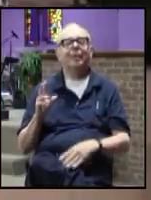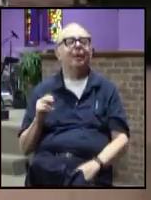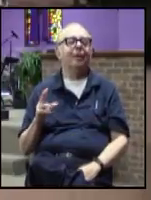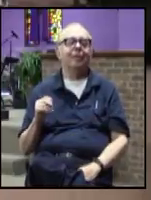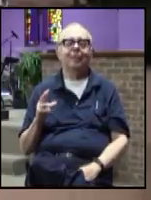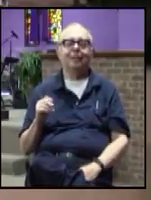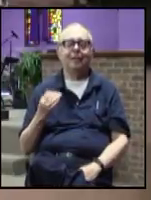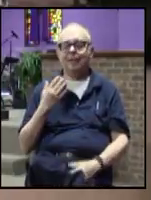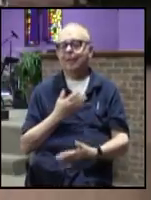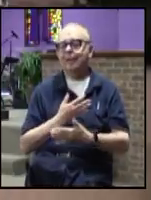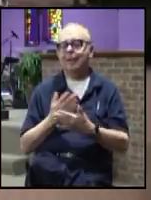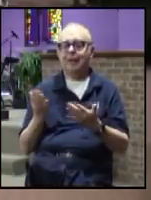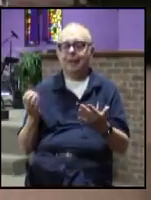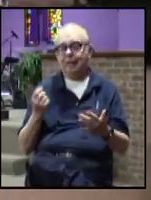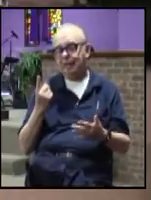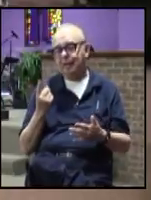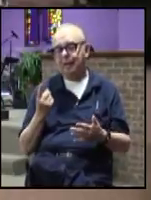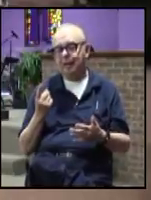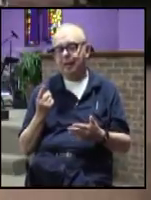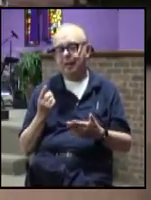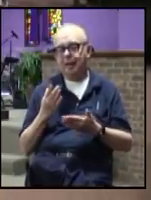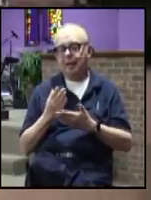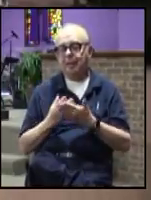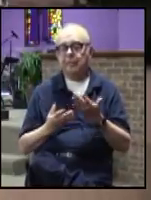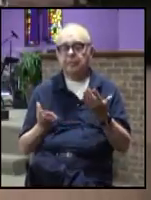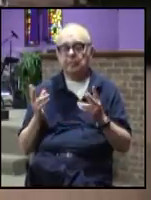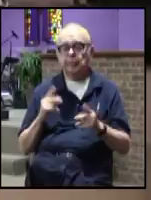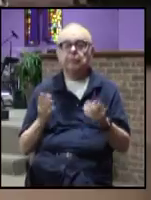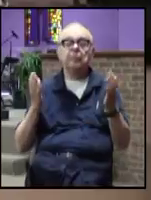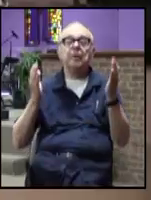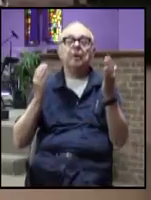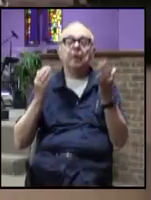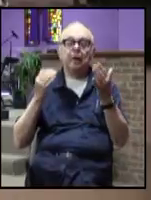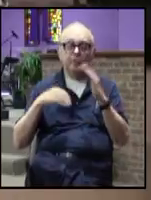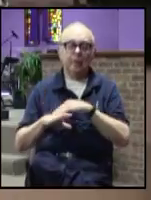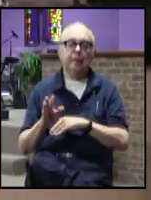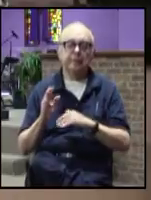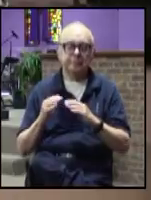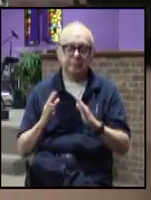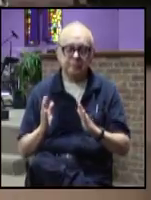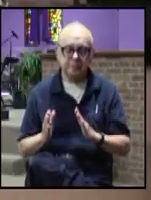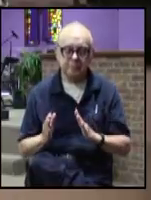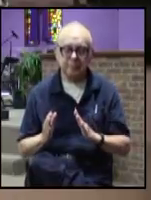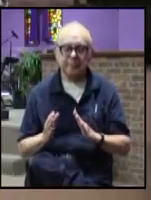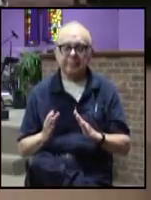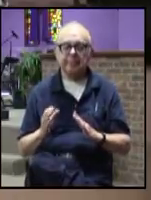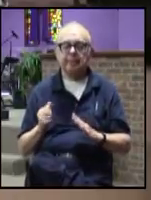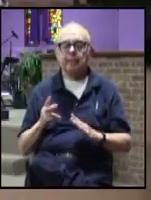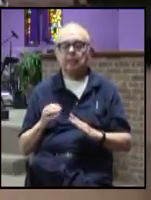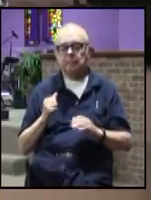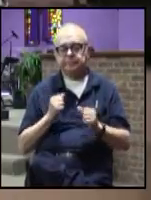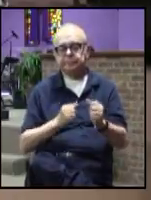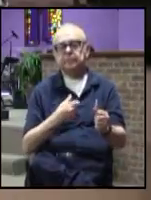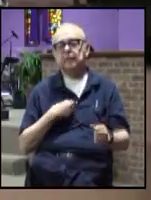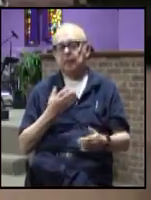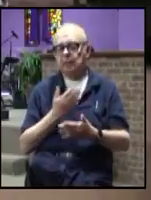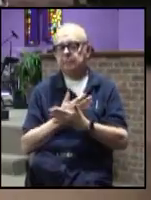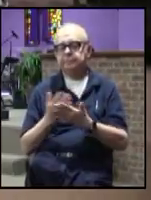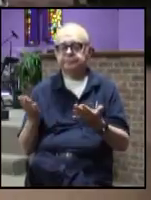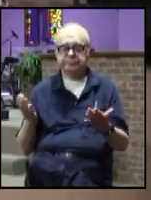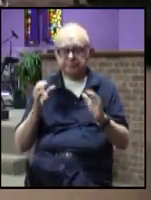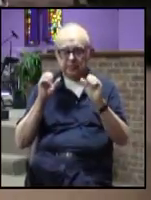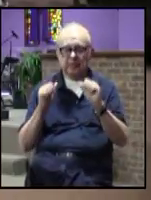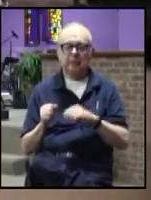said, nah. And then realized somebody's breaking in. I start back. Josh was following. He